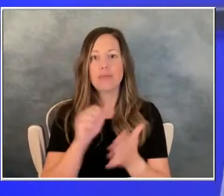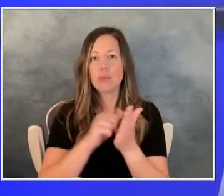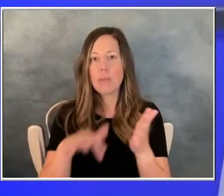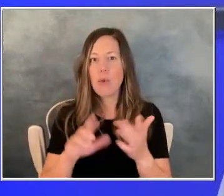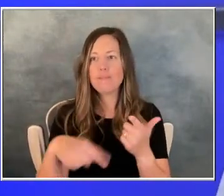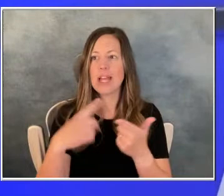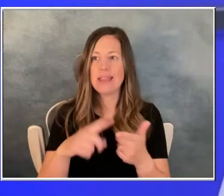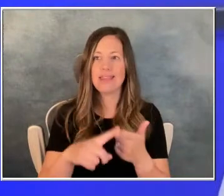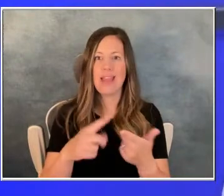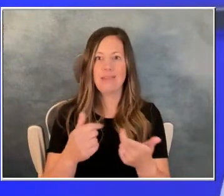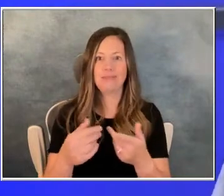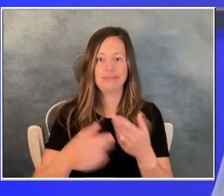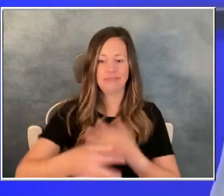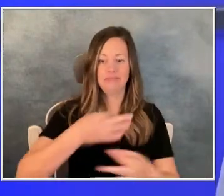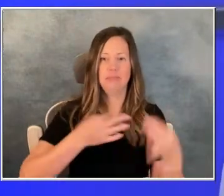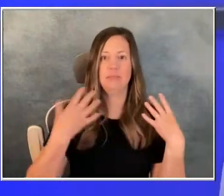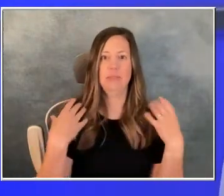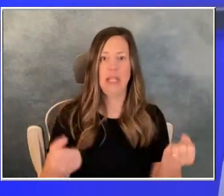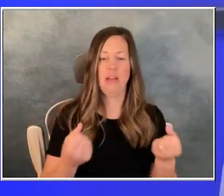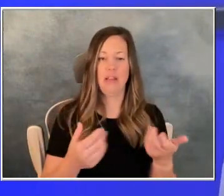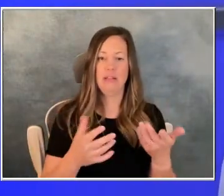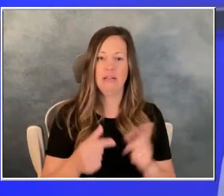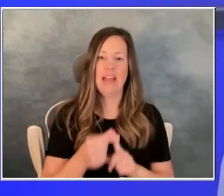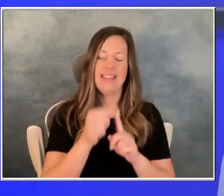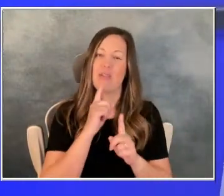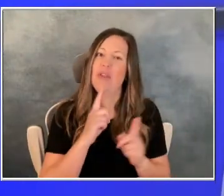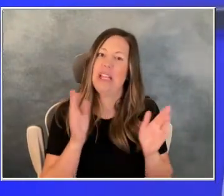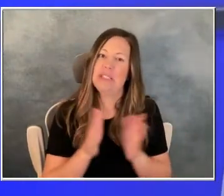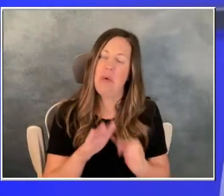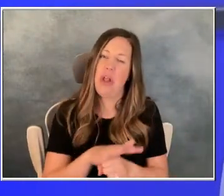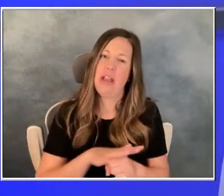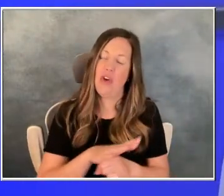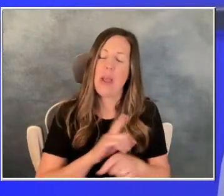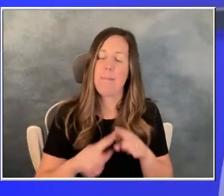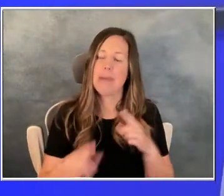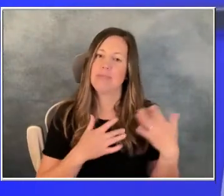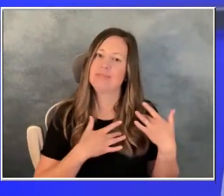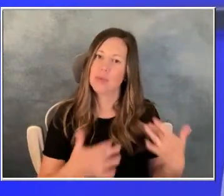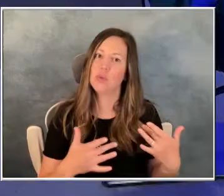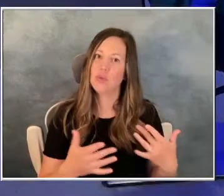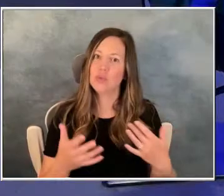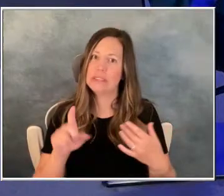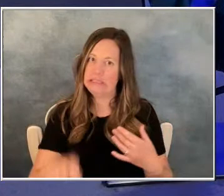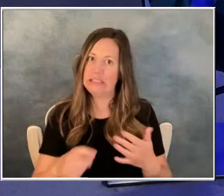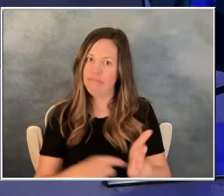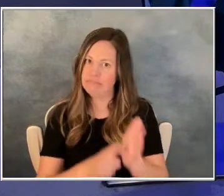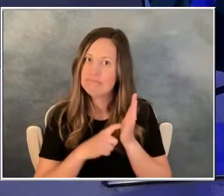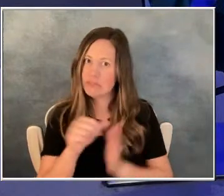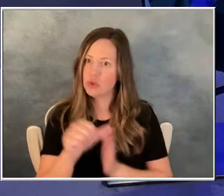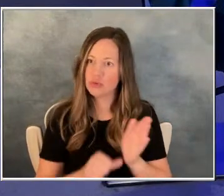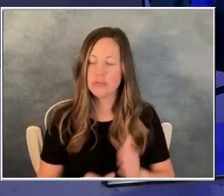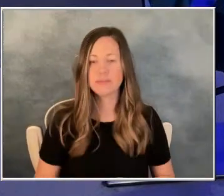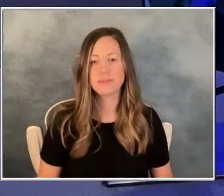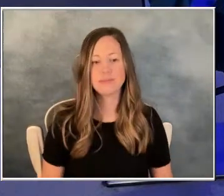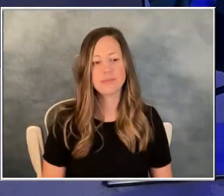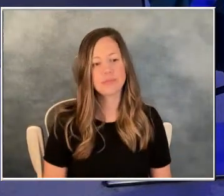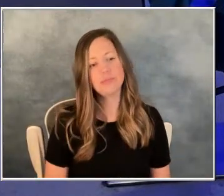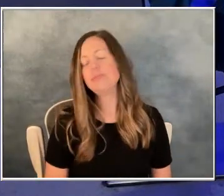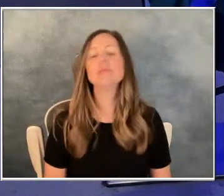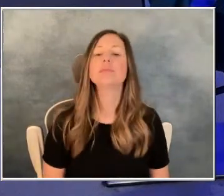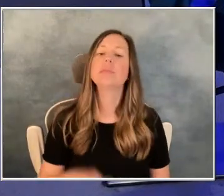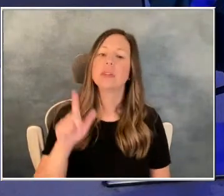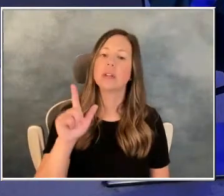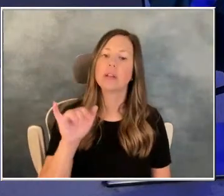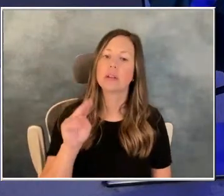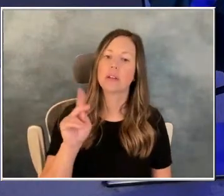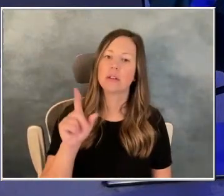heal, unless it is a very small, narrow line of kind of burn that can still heal with time. Dr. Beaver, Linda wants to know, what's